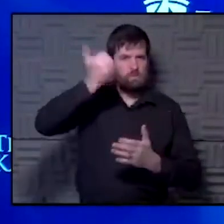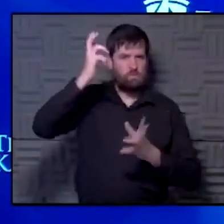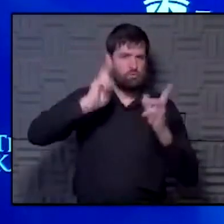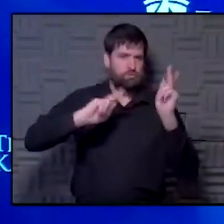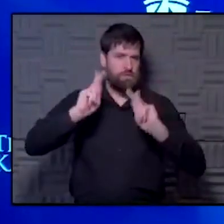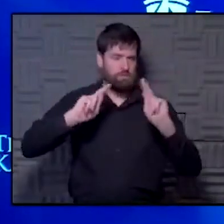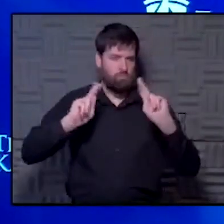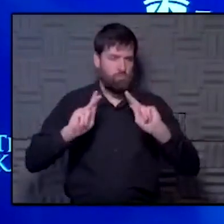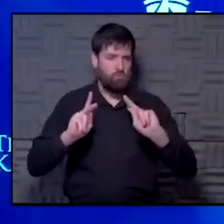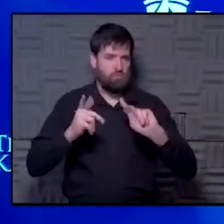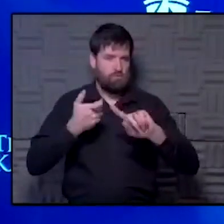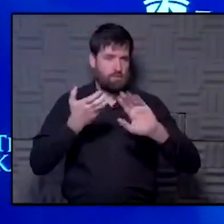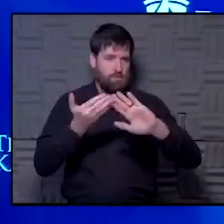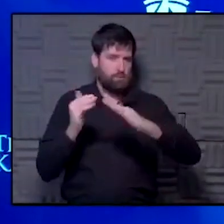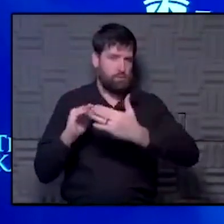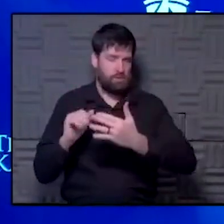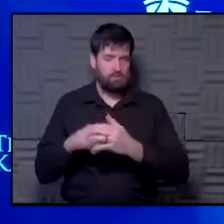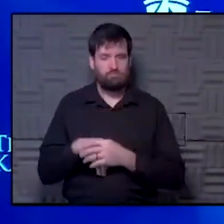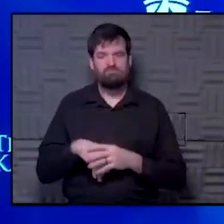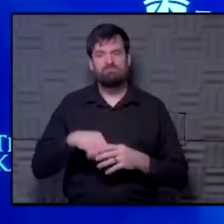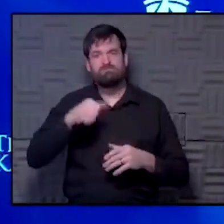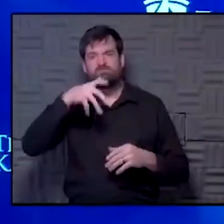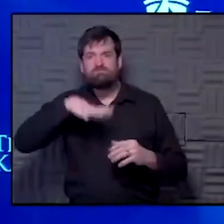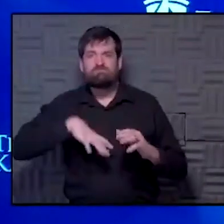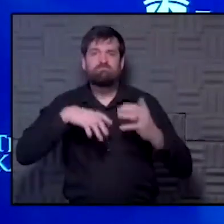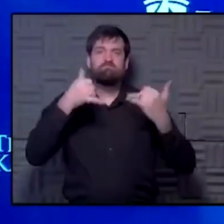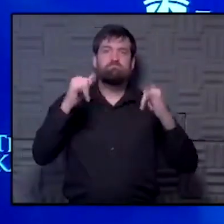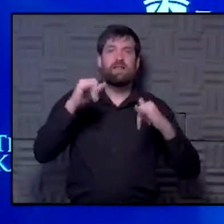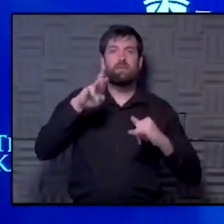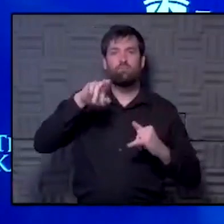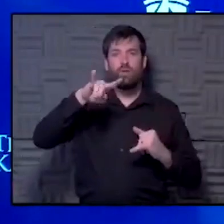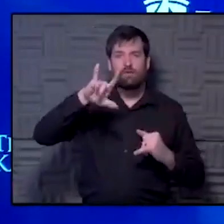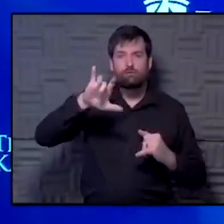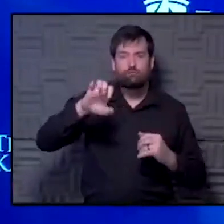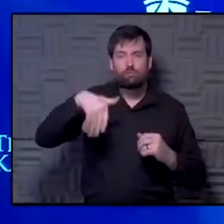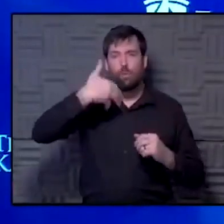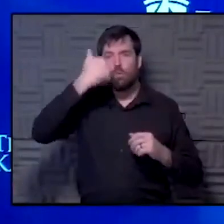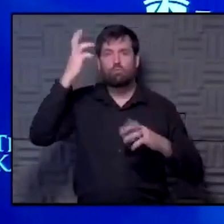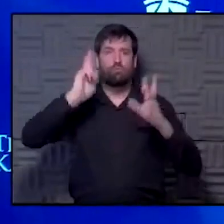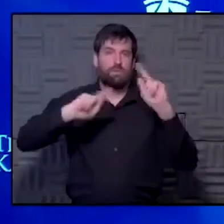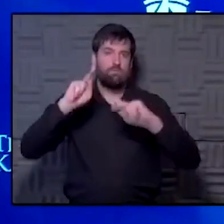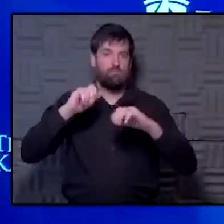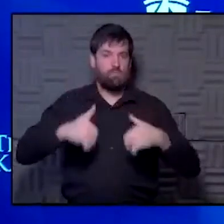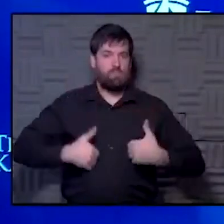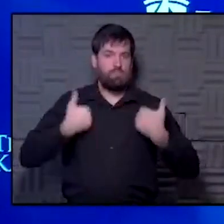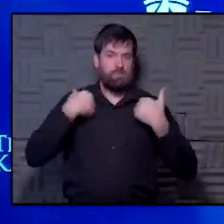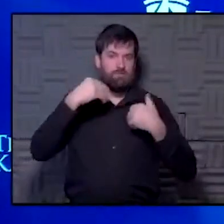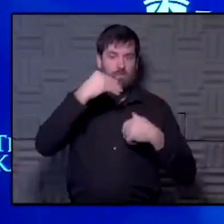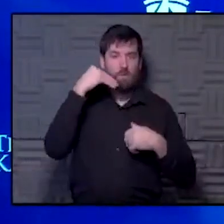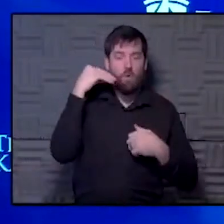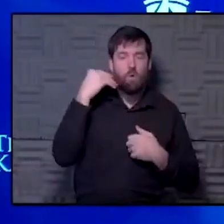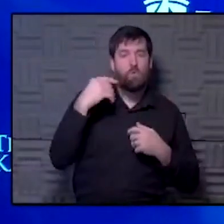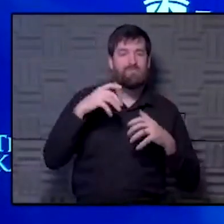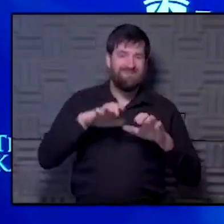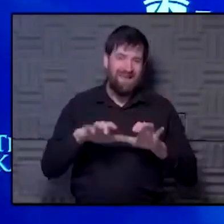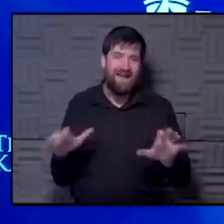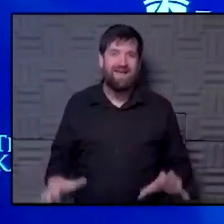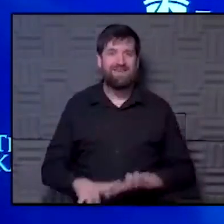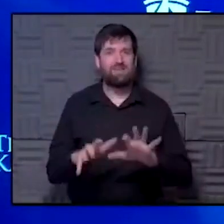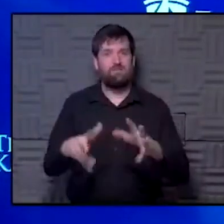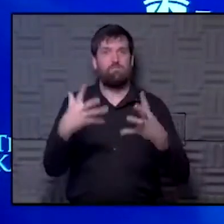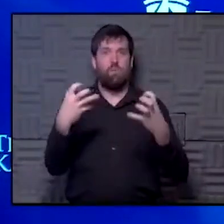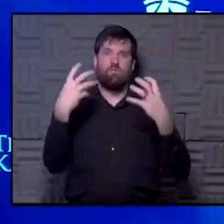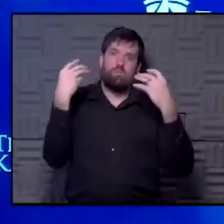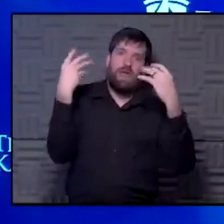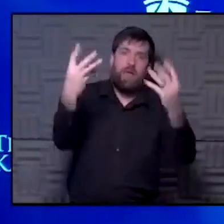the community, ladies who play bridge, older people who live at home, but they're active, they want to get out into the